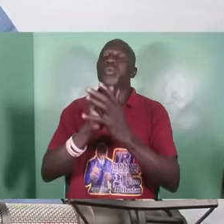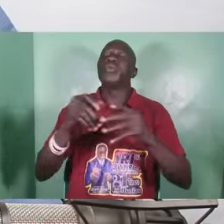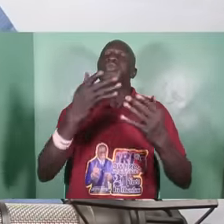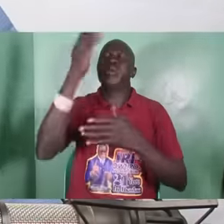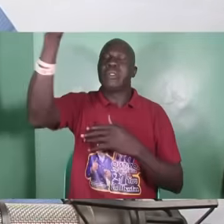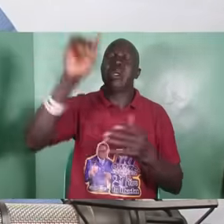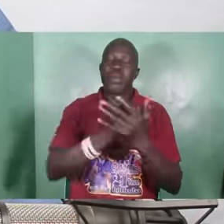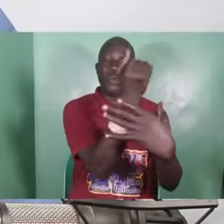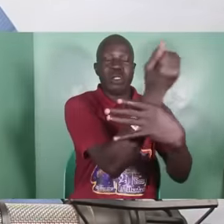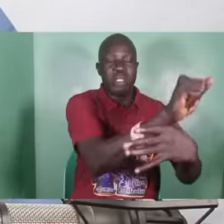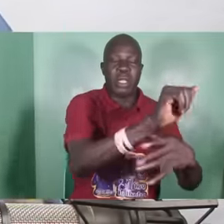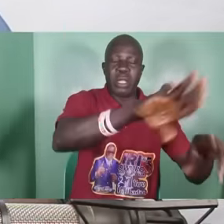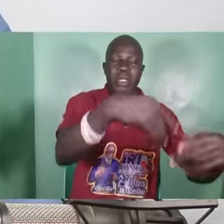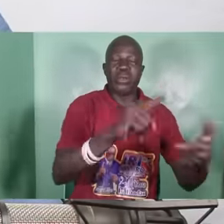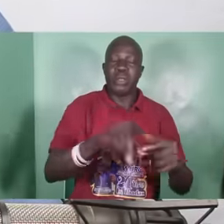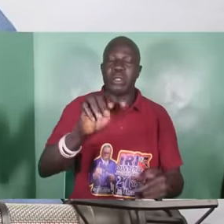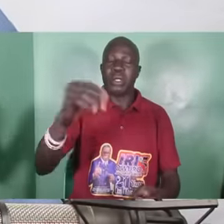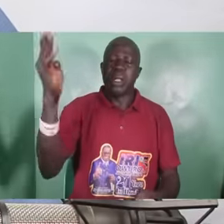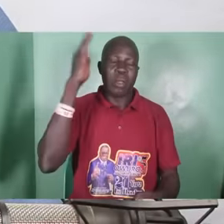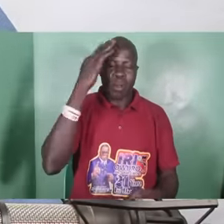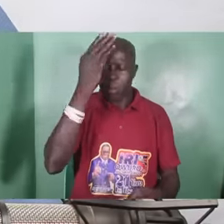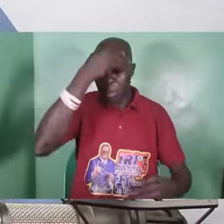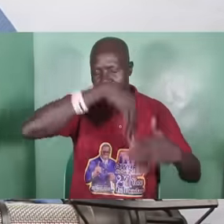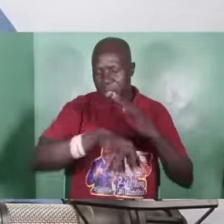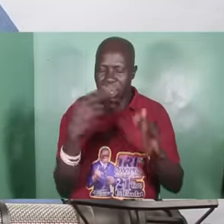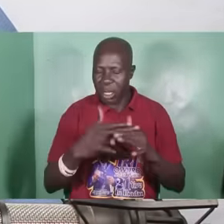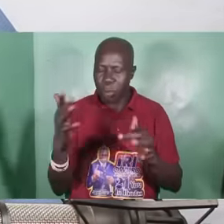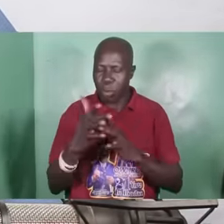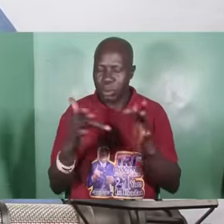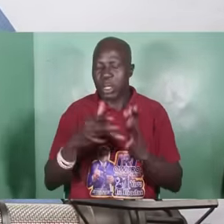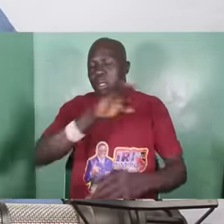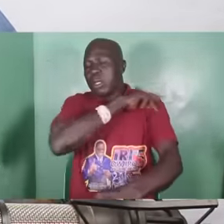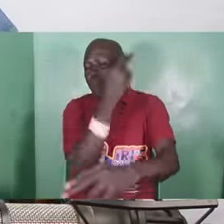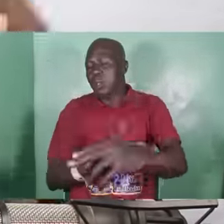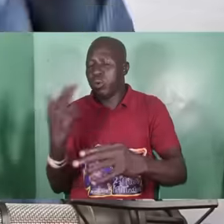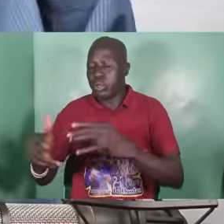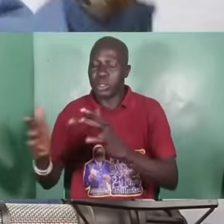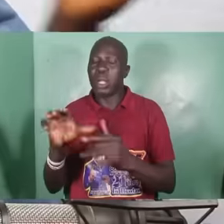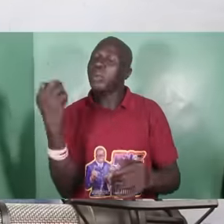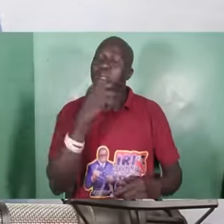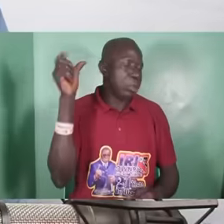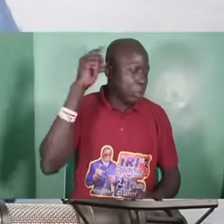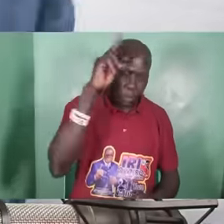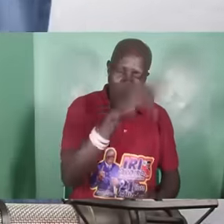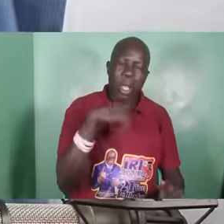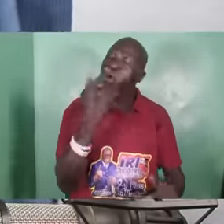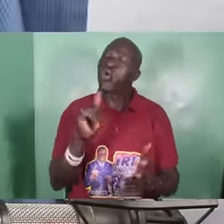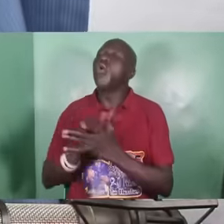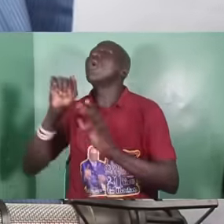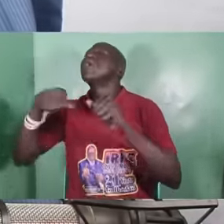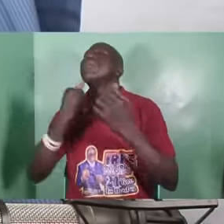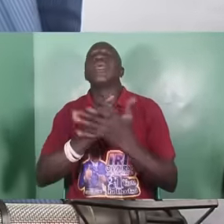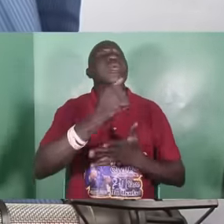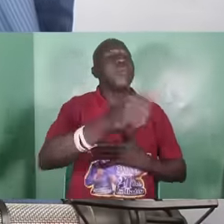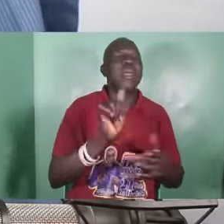come there. Lo fun ni man tu. You will give the man tu. Hey, rebe luga. In the name of Jesus. Fadu Arabada. In the name of Jesus Christ. Please it's for me. Gbogbo to ba le sa. You